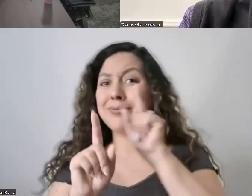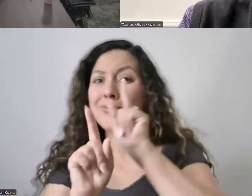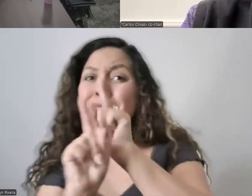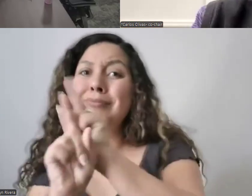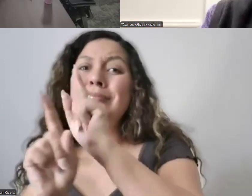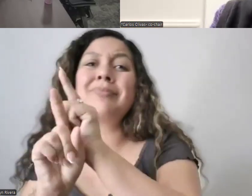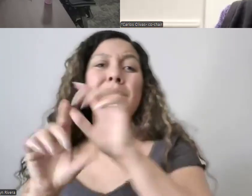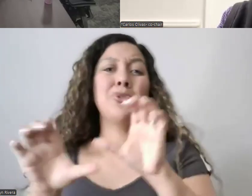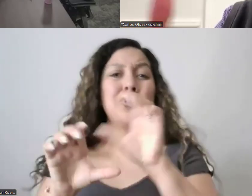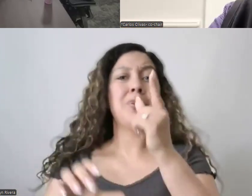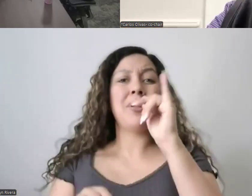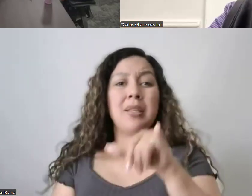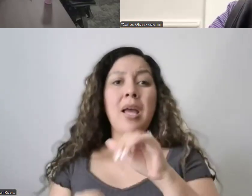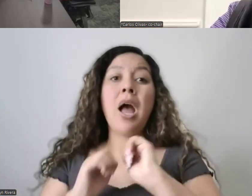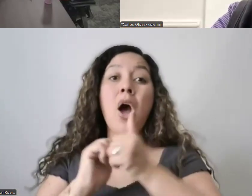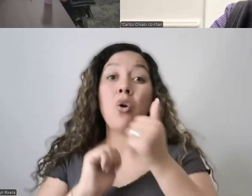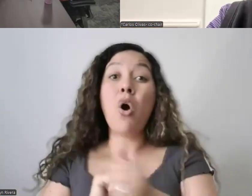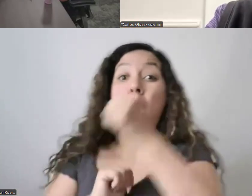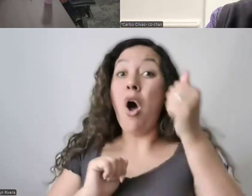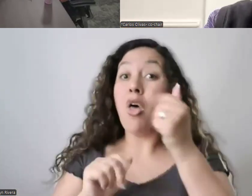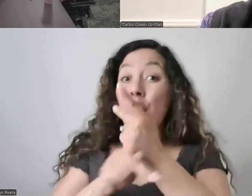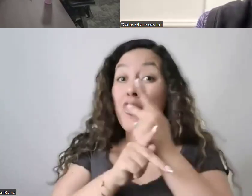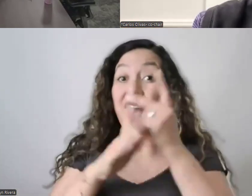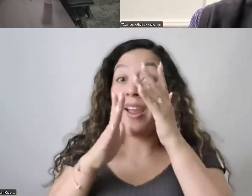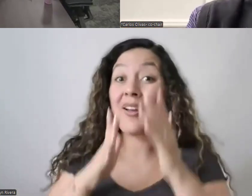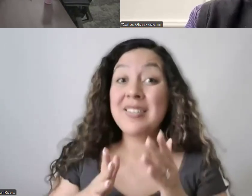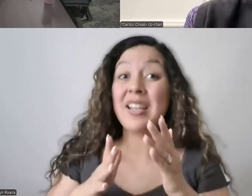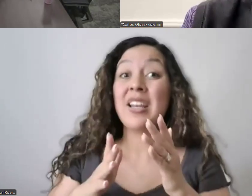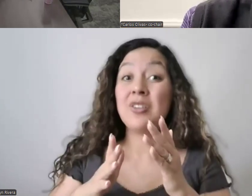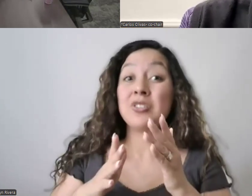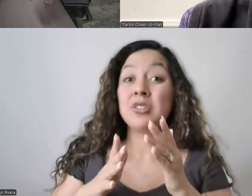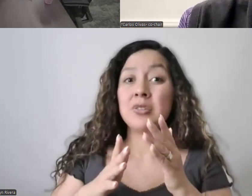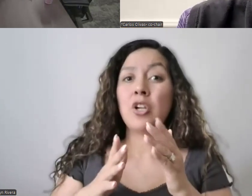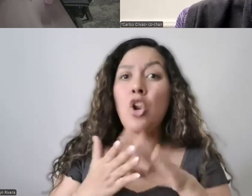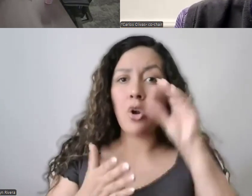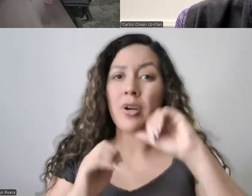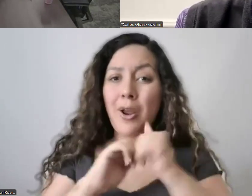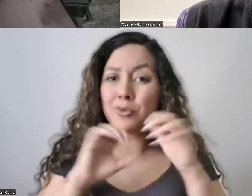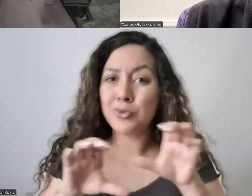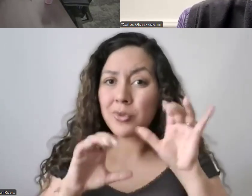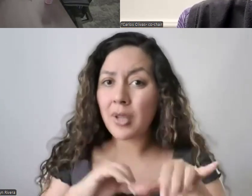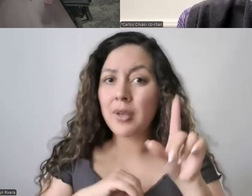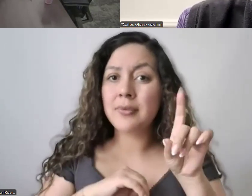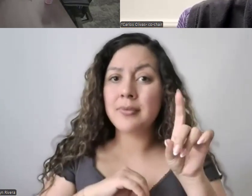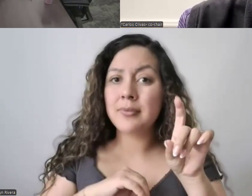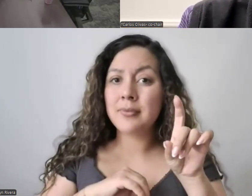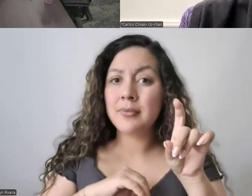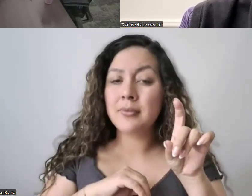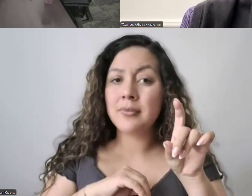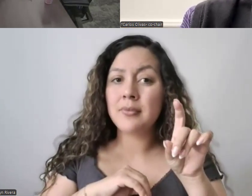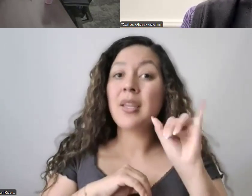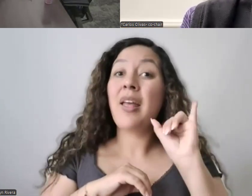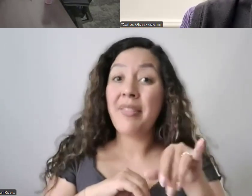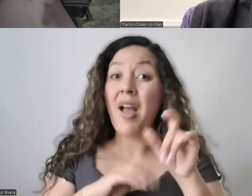that? How do all the other care partners that are out there learn how to do that? And it